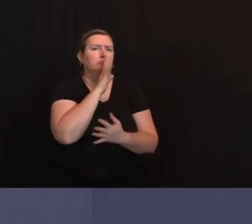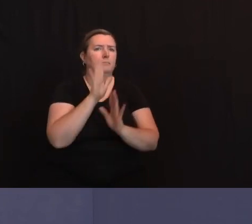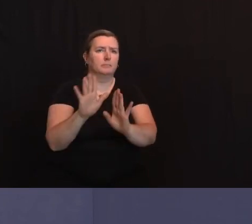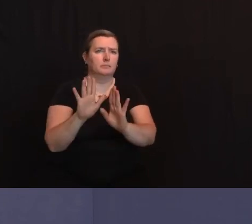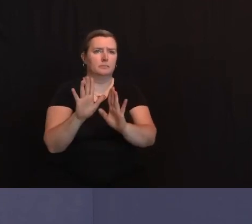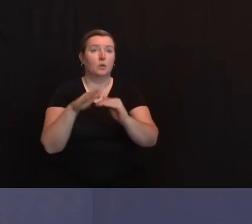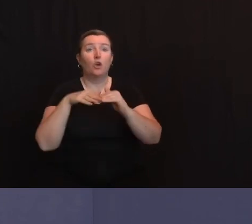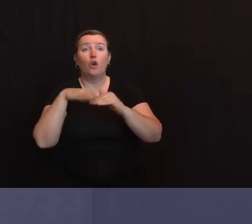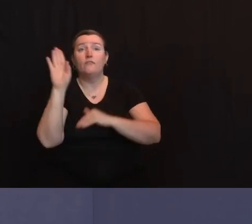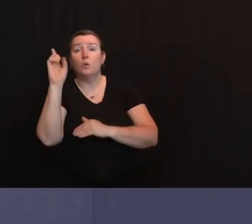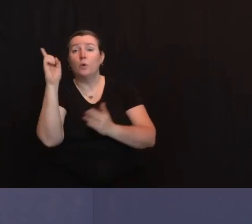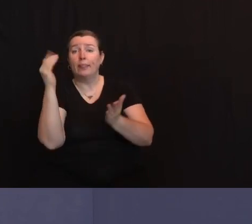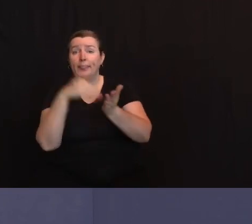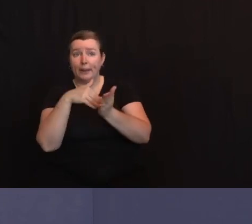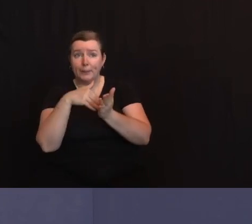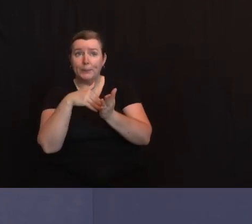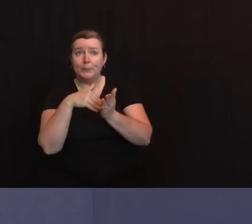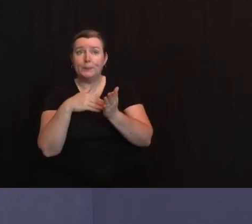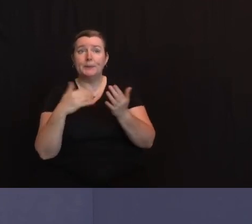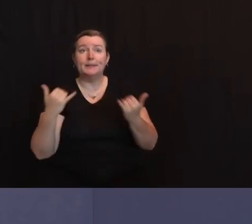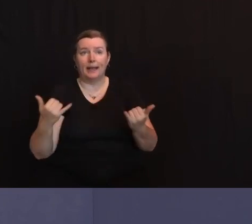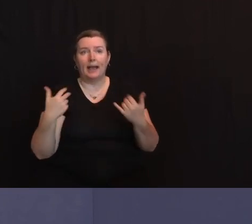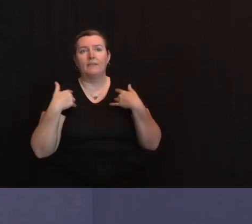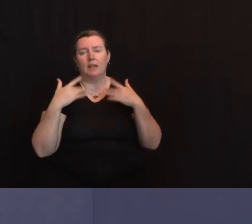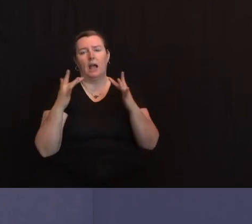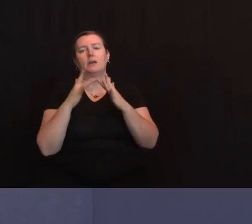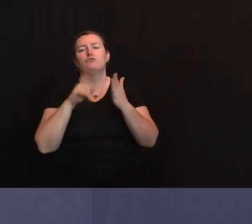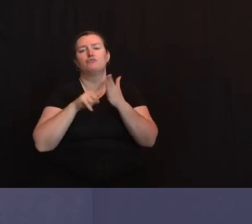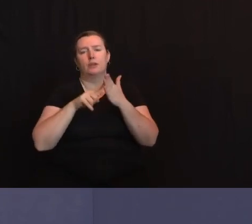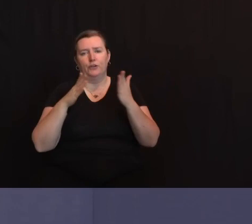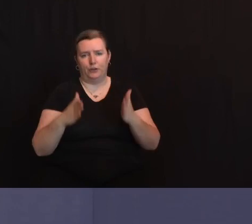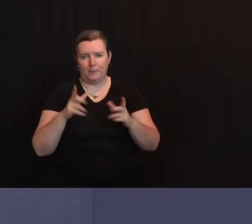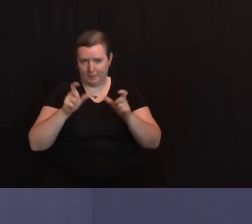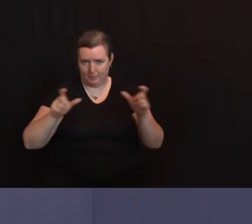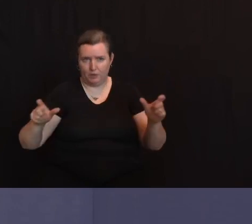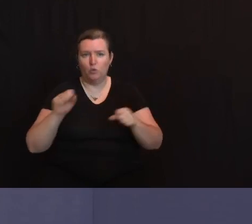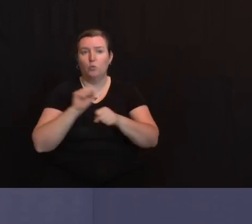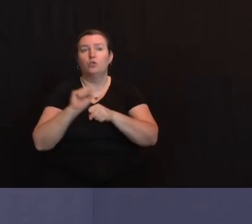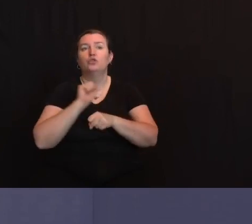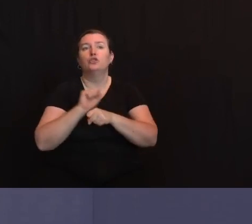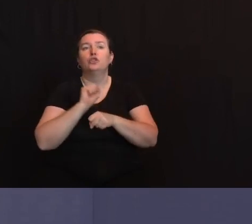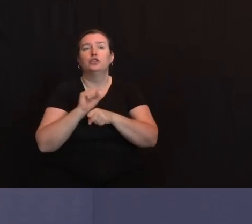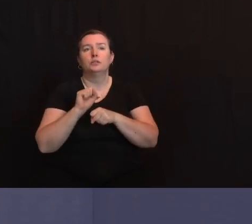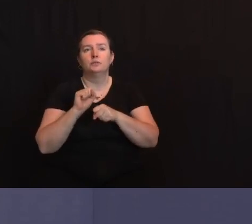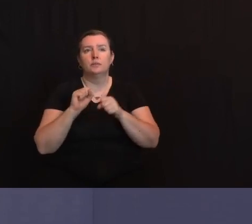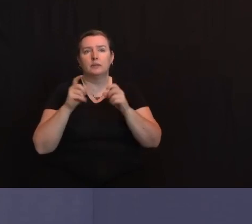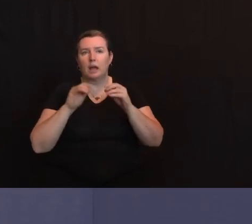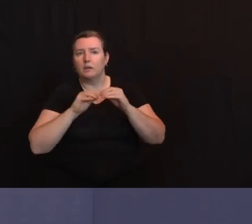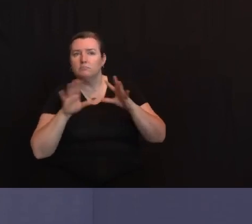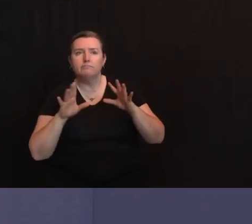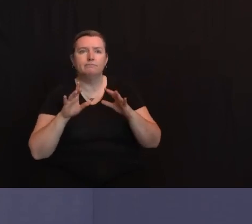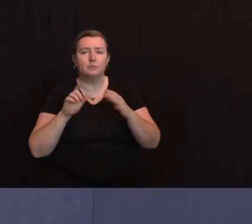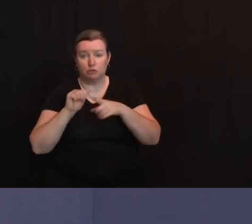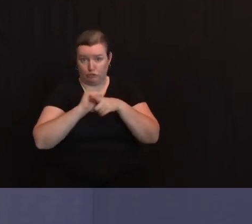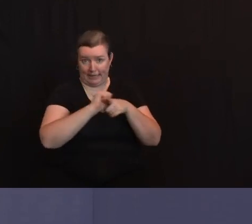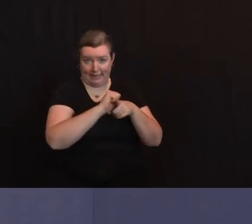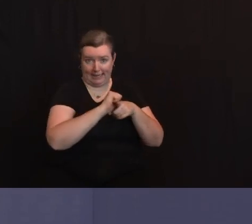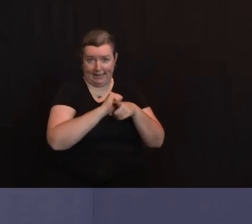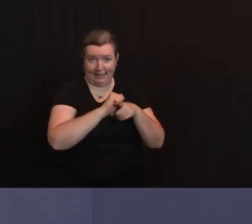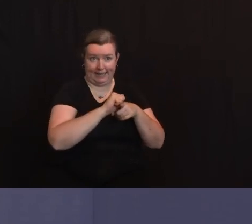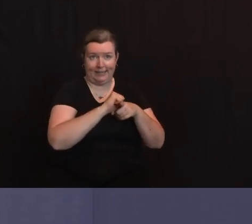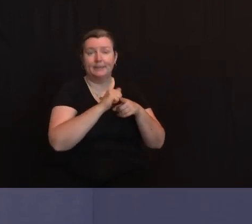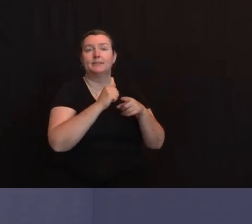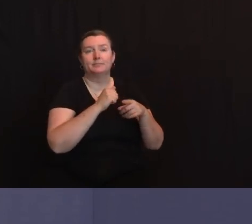1,000 now contact tracers that have been deployed and trained on ComCare. So that's